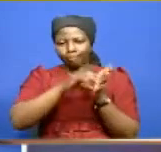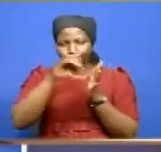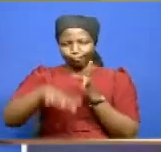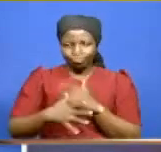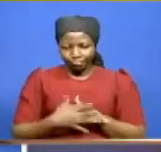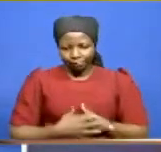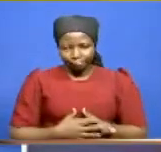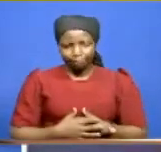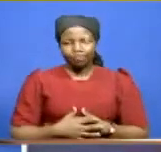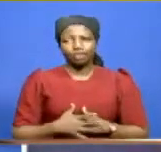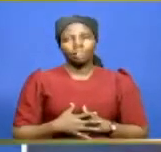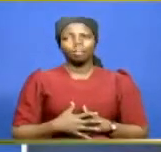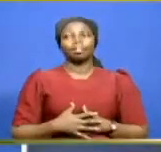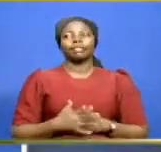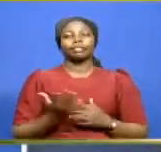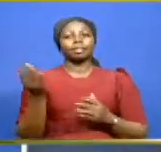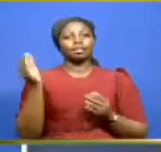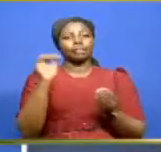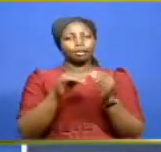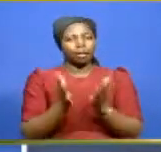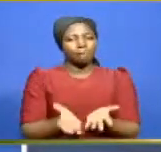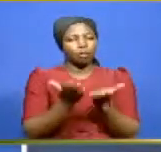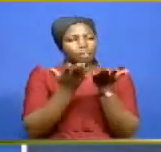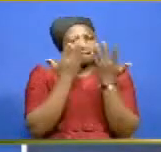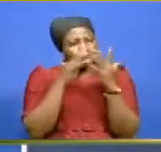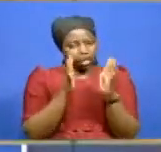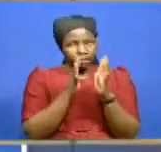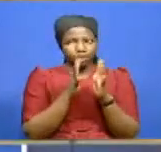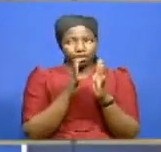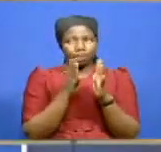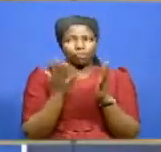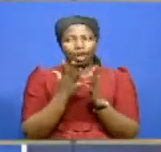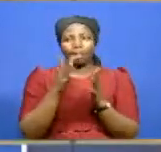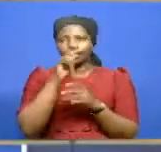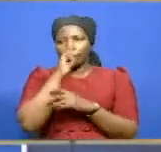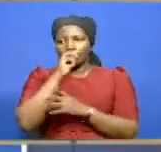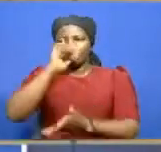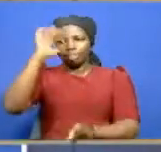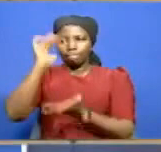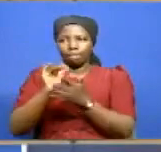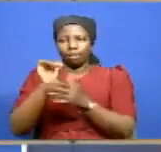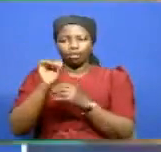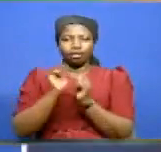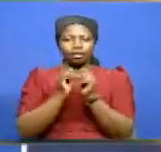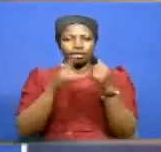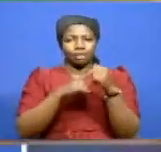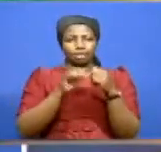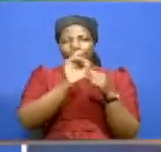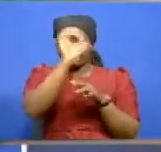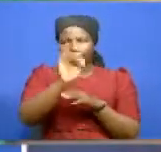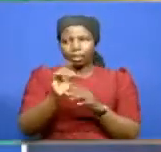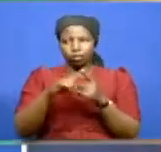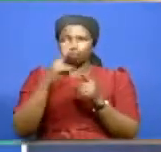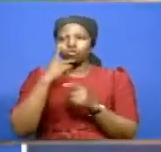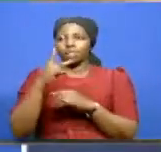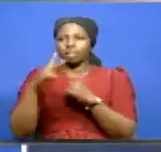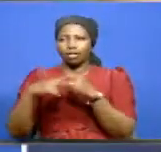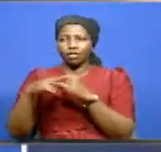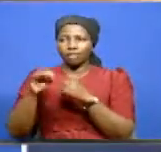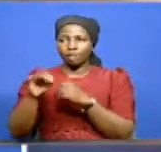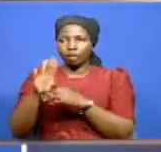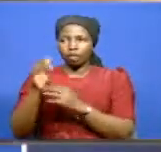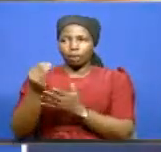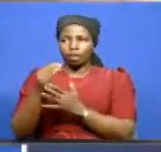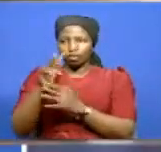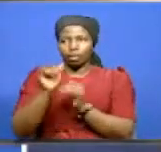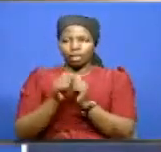increased inflows in 2019, where inflows to Dar es Salaam declined by 16% to 270 billion shillings in 2019